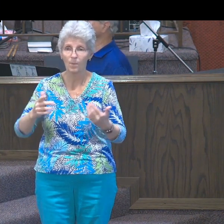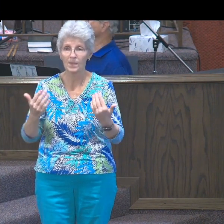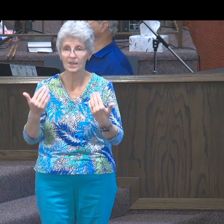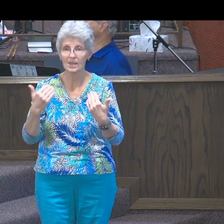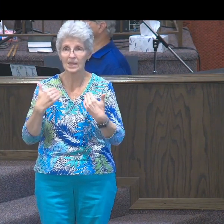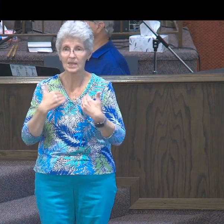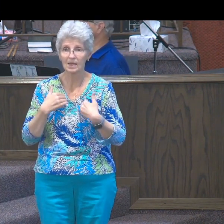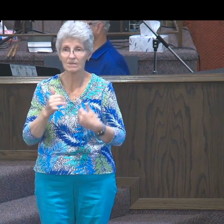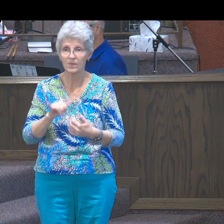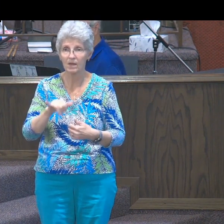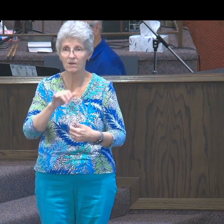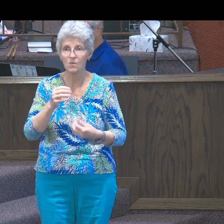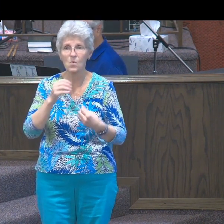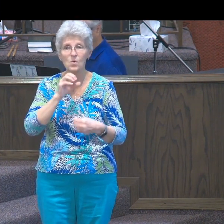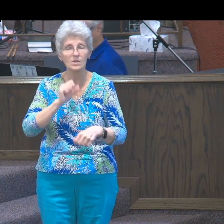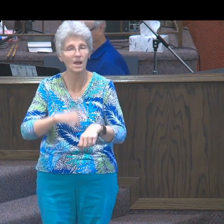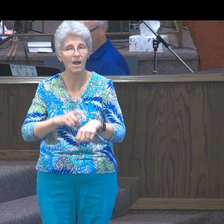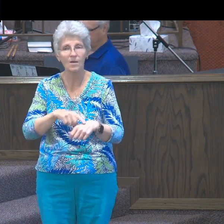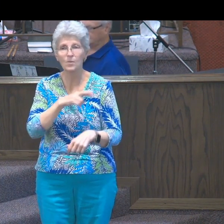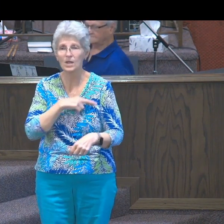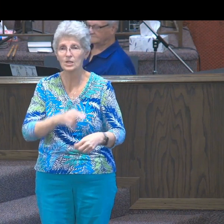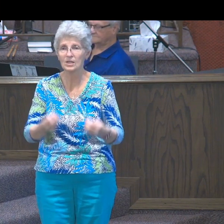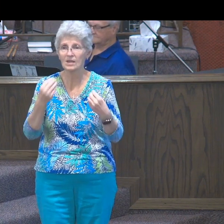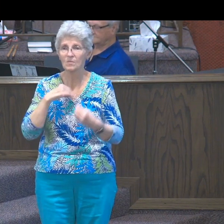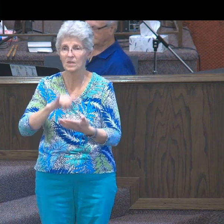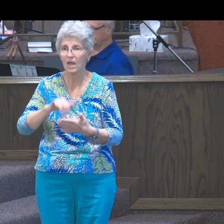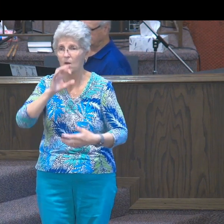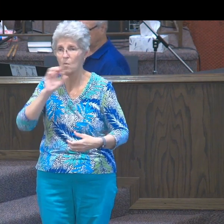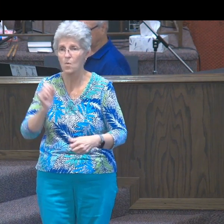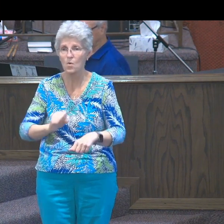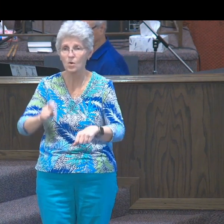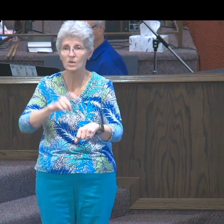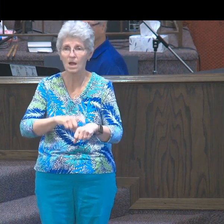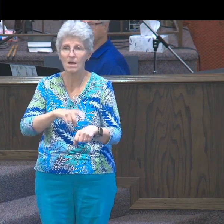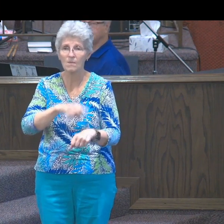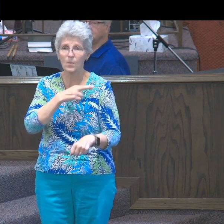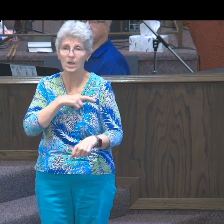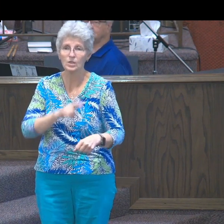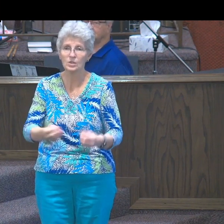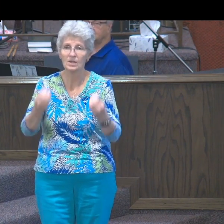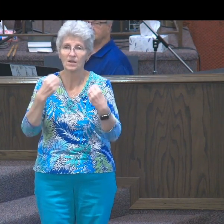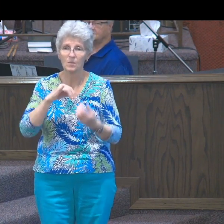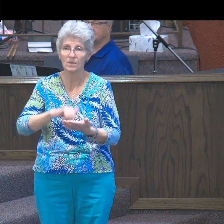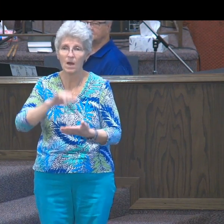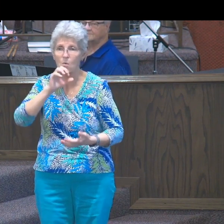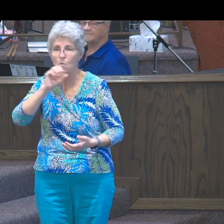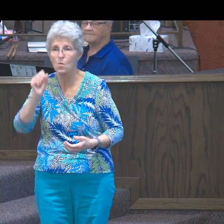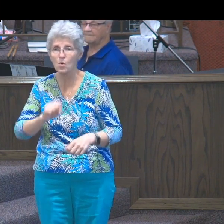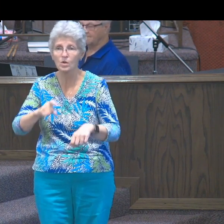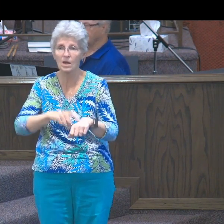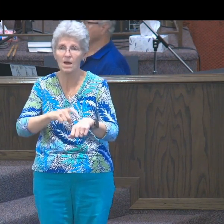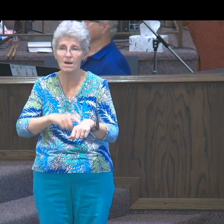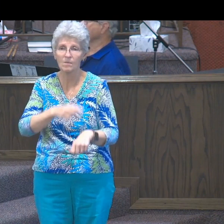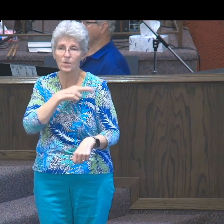for me. Give me that old time religion. Give me that old time religion. Give me that